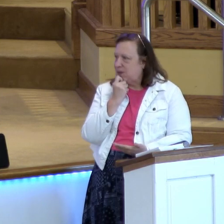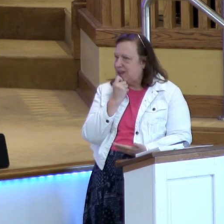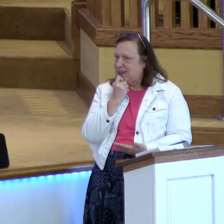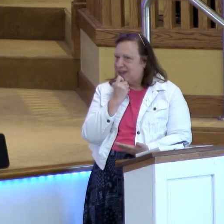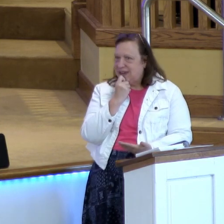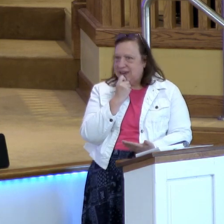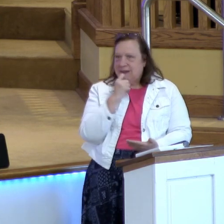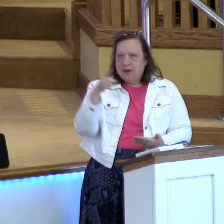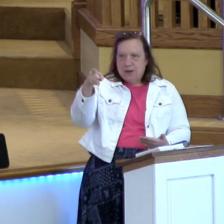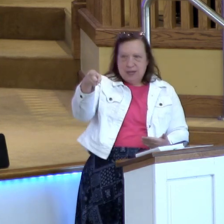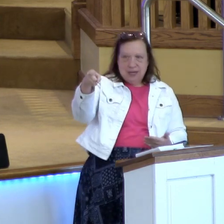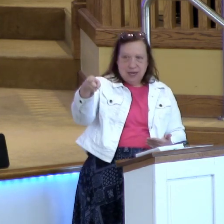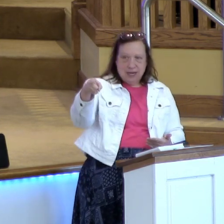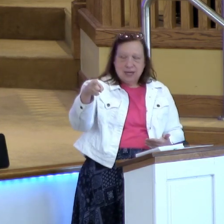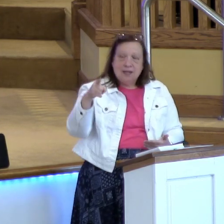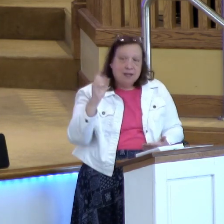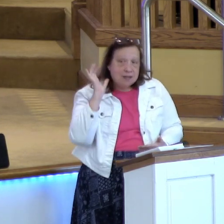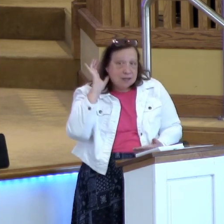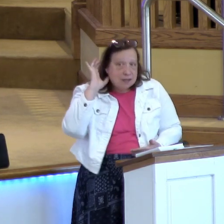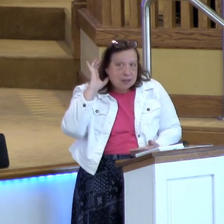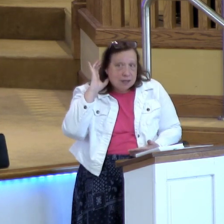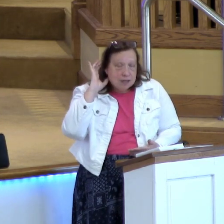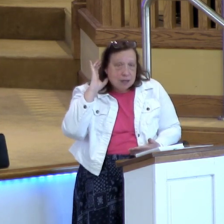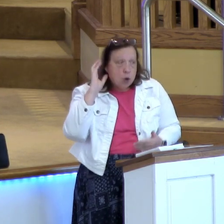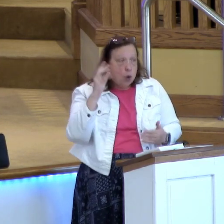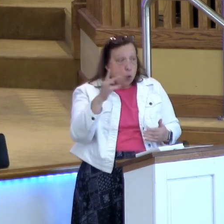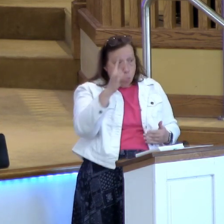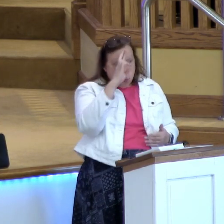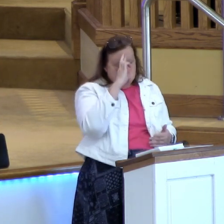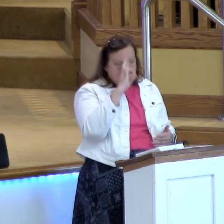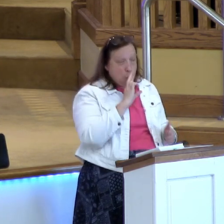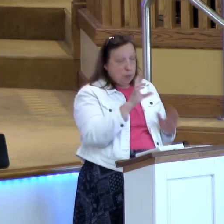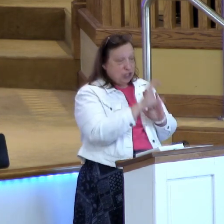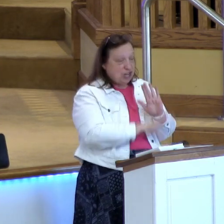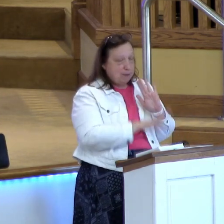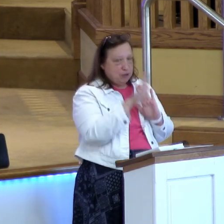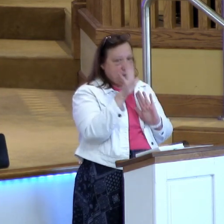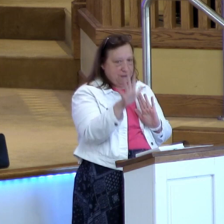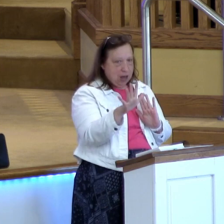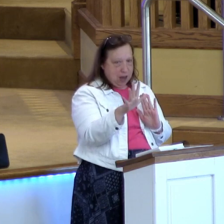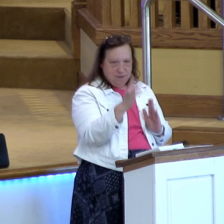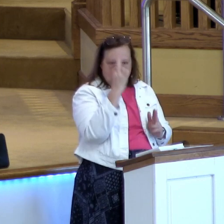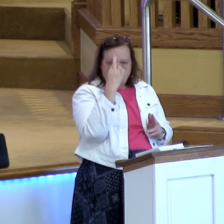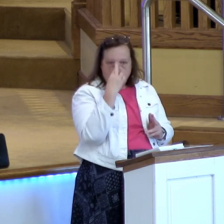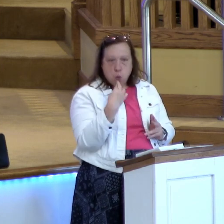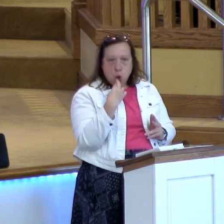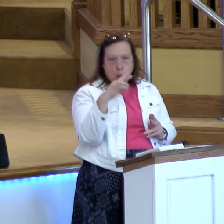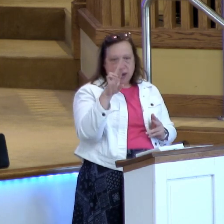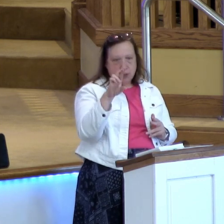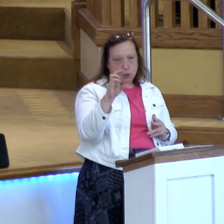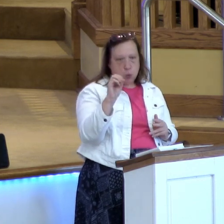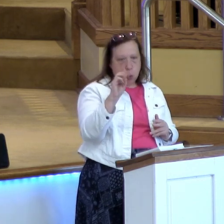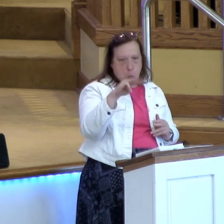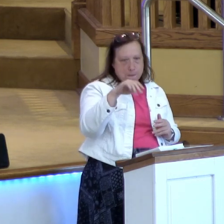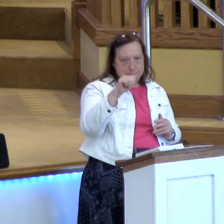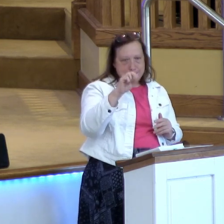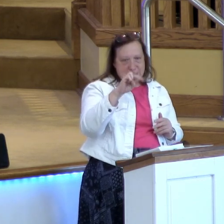Who? Somebody? Brother Carlisle. Romans 5, that's a great one, Brother Carlisle. Hard to beat that one. Let's go to Romans 5,